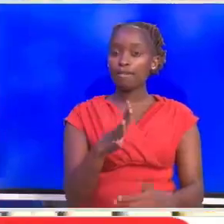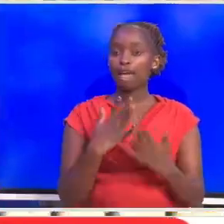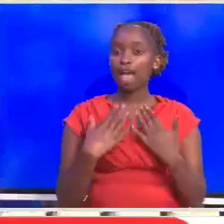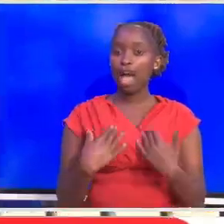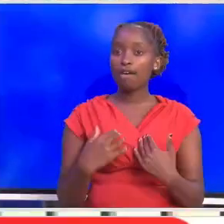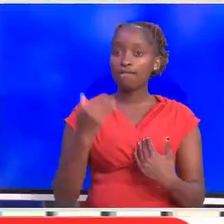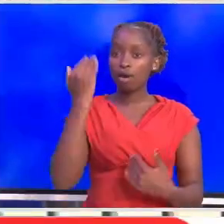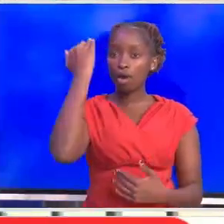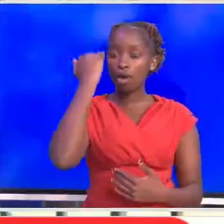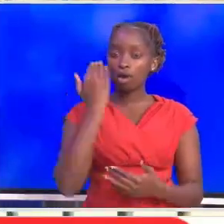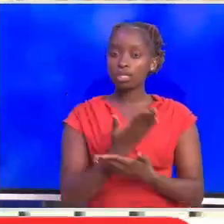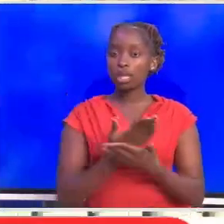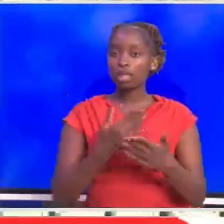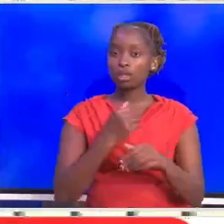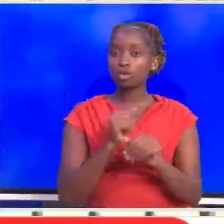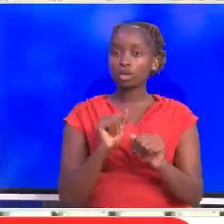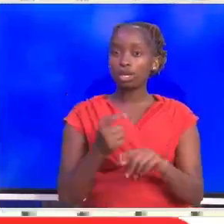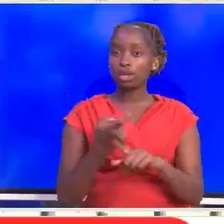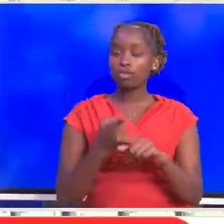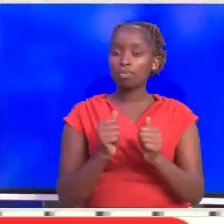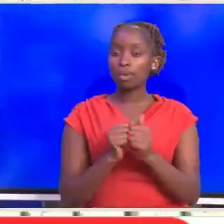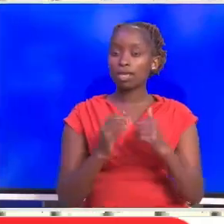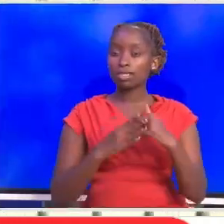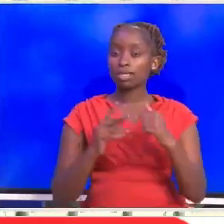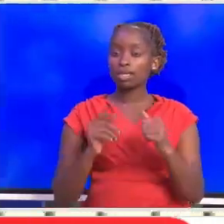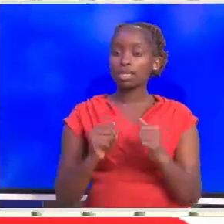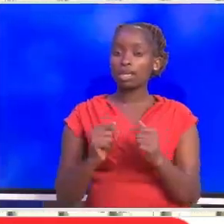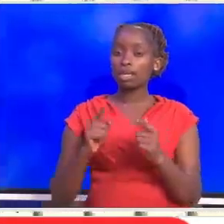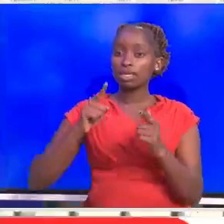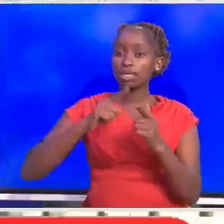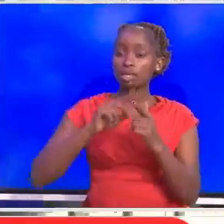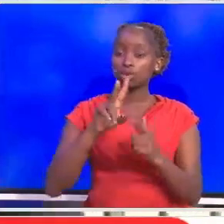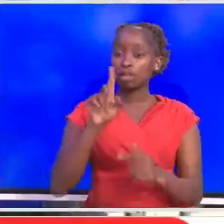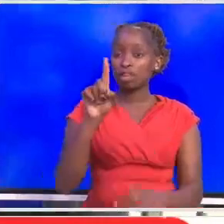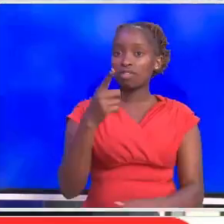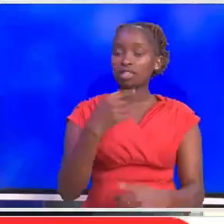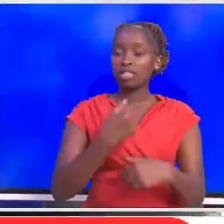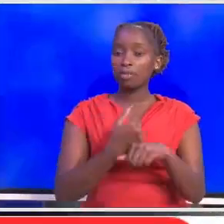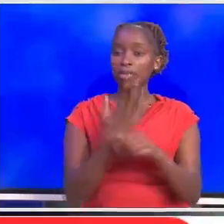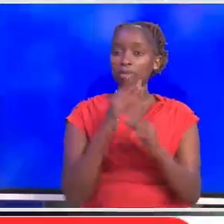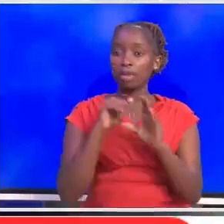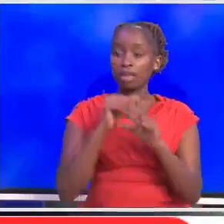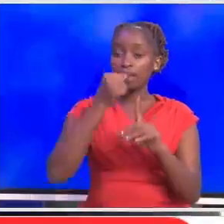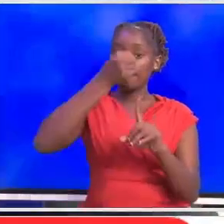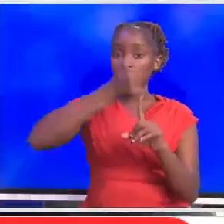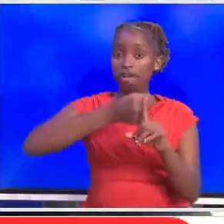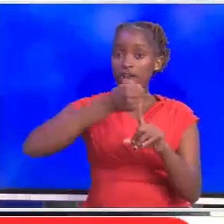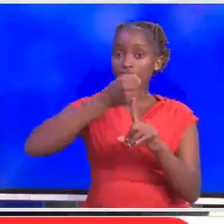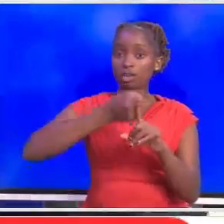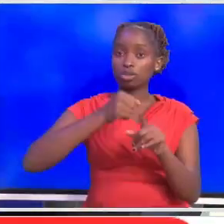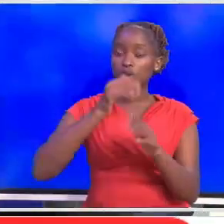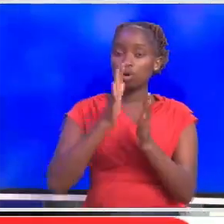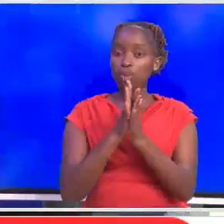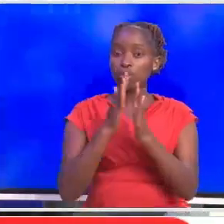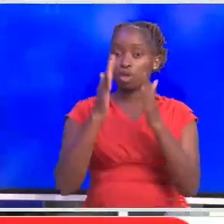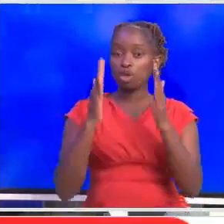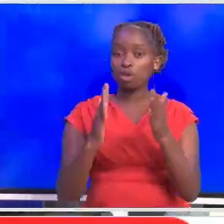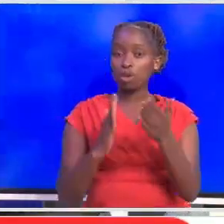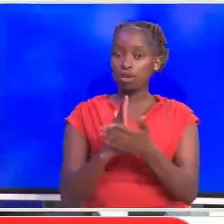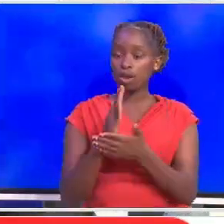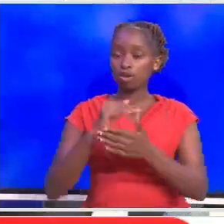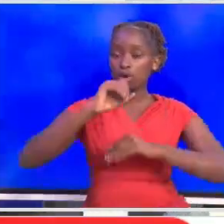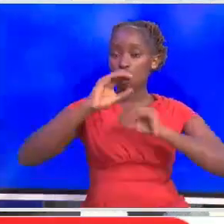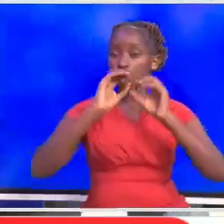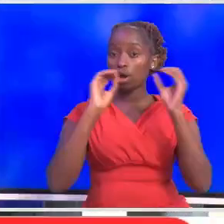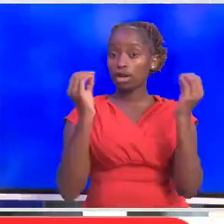any court activities from the 19th to 21st puts them in violation course with human rights organizations such